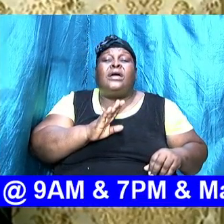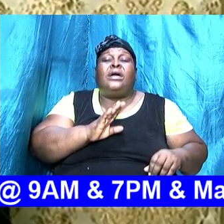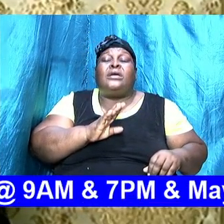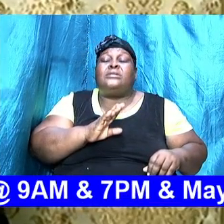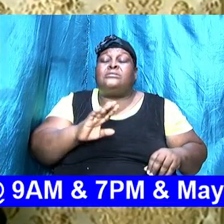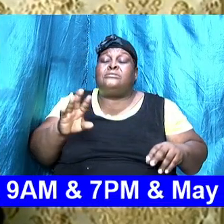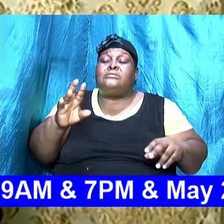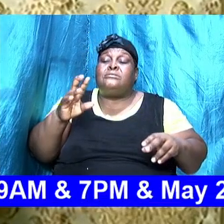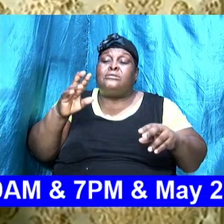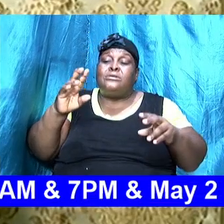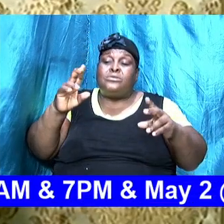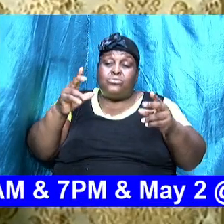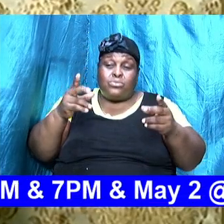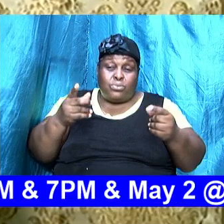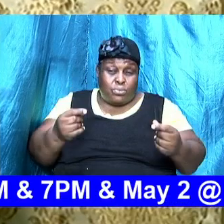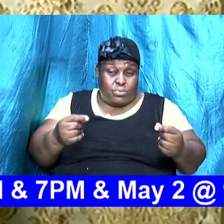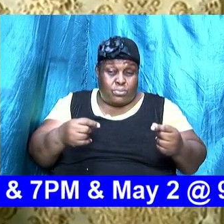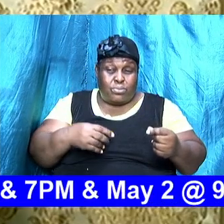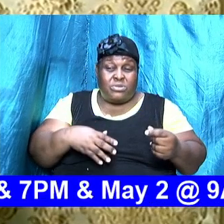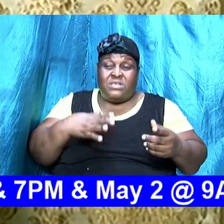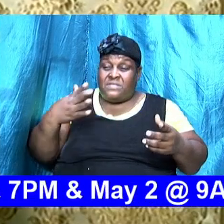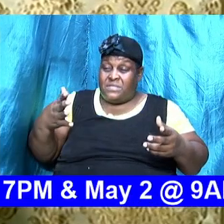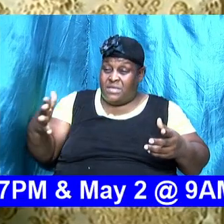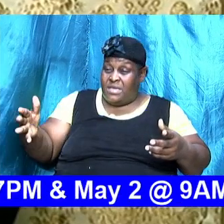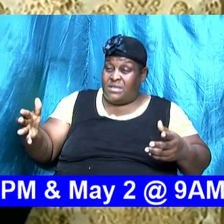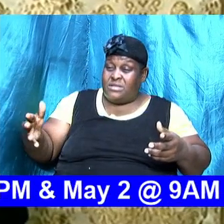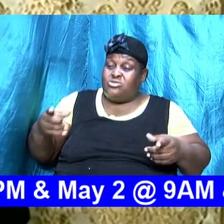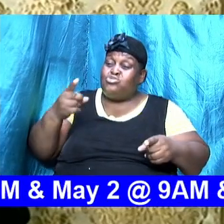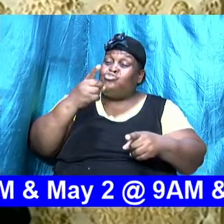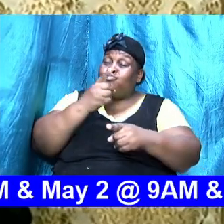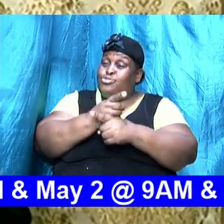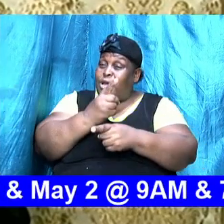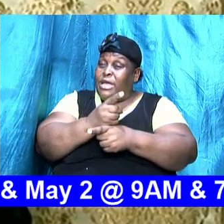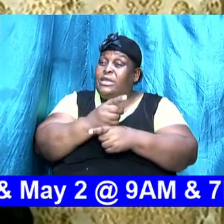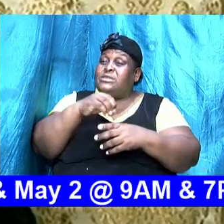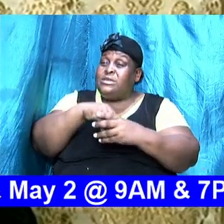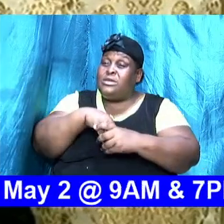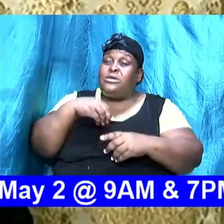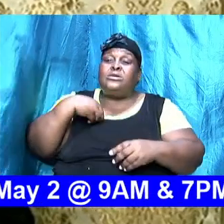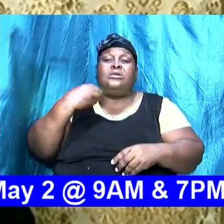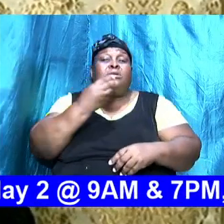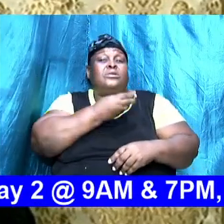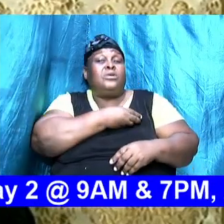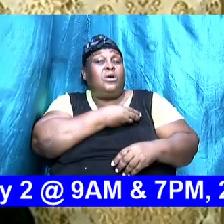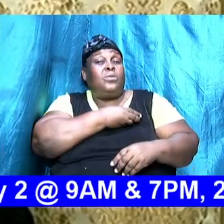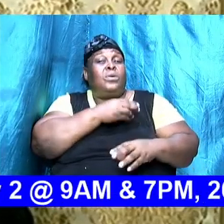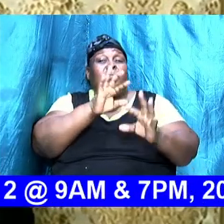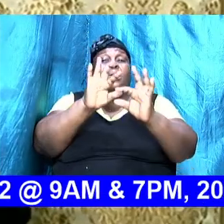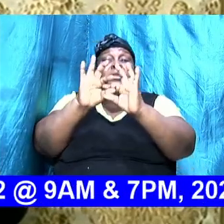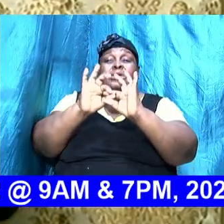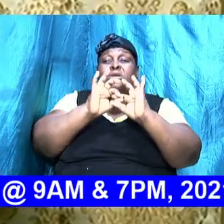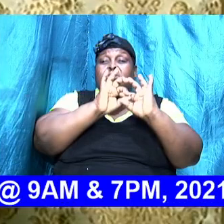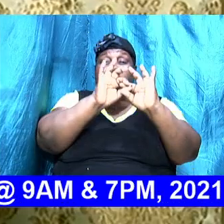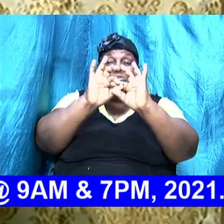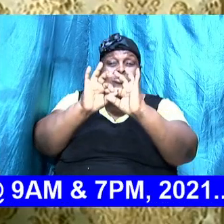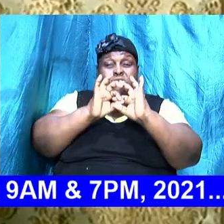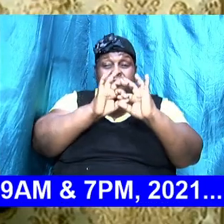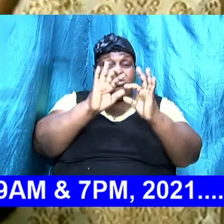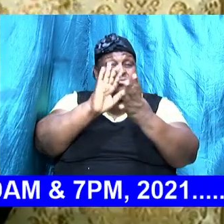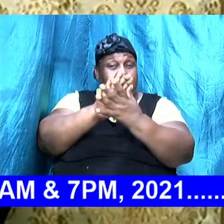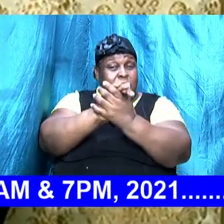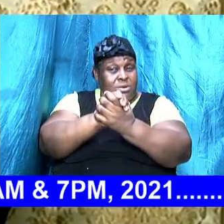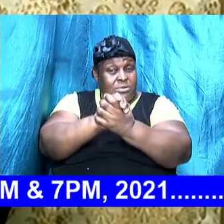needs of our respective spouses. It is very important.